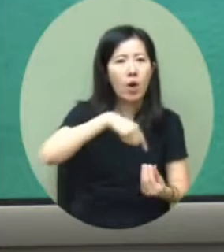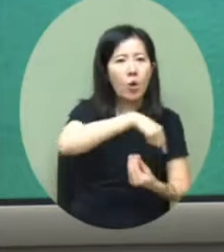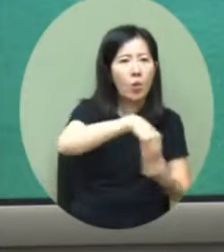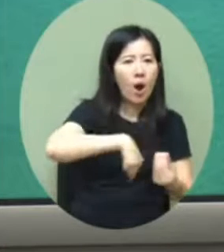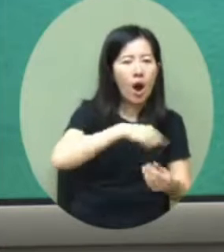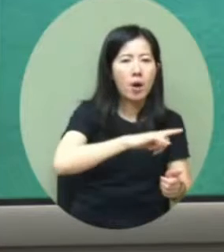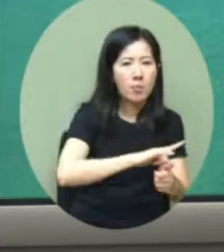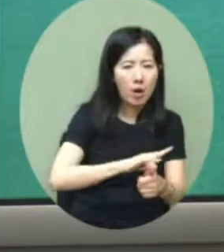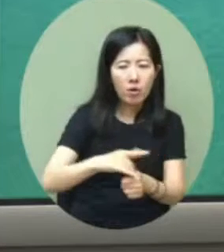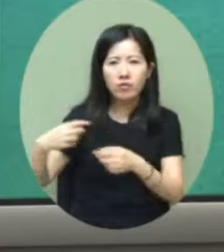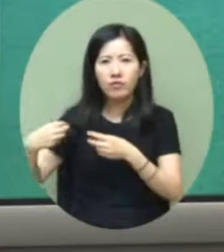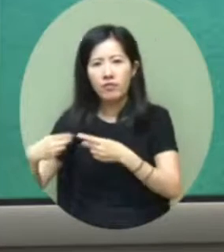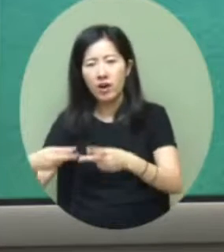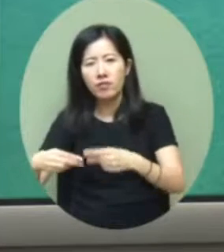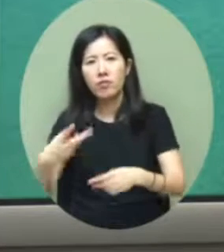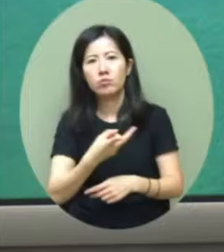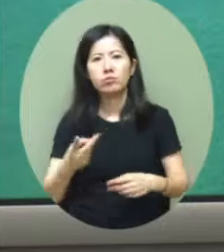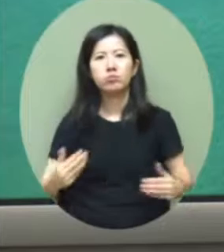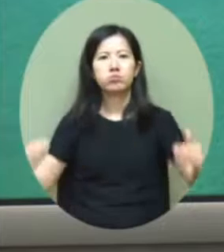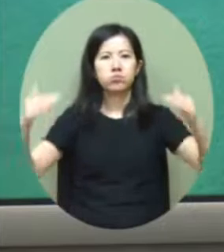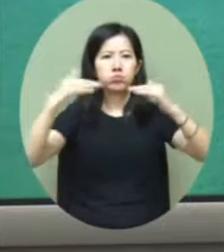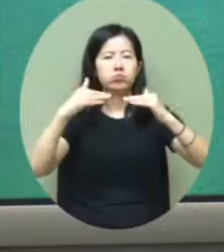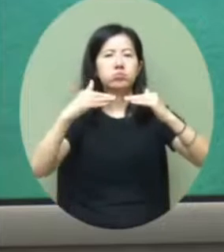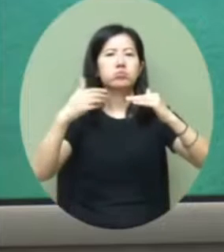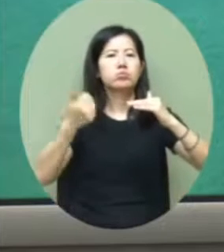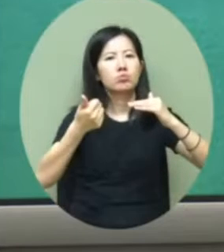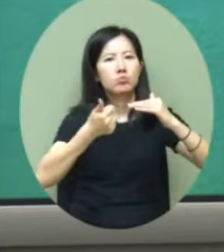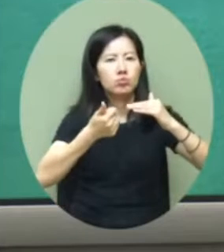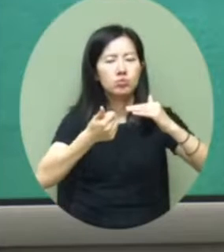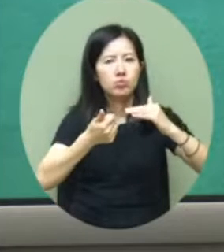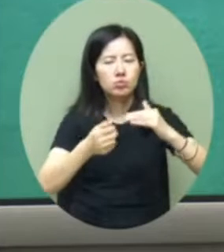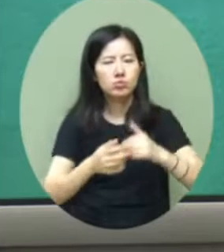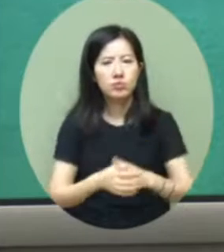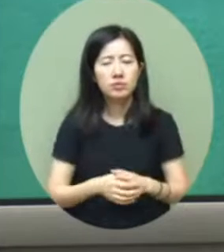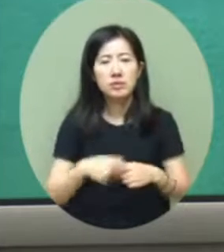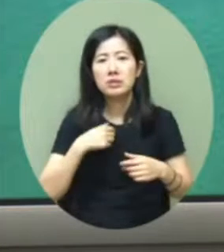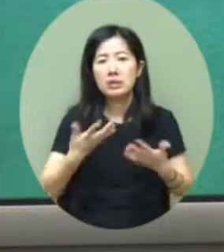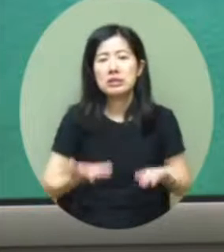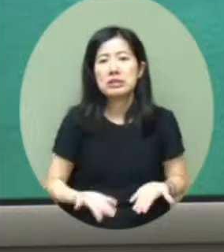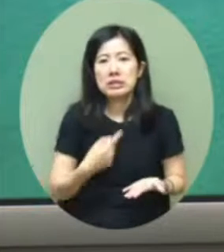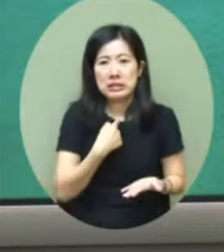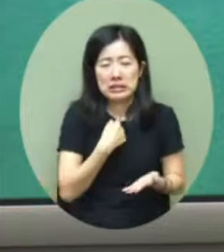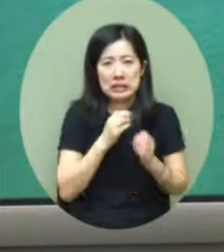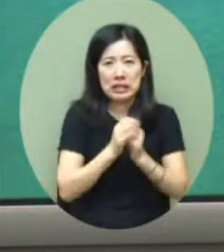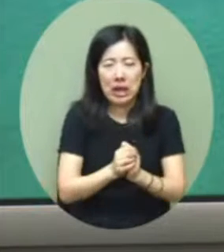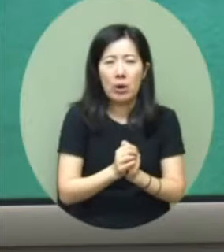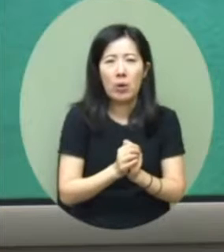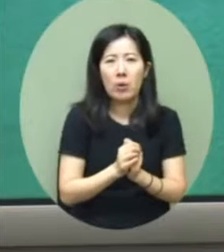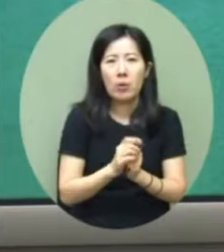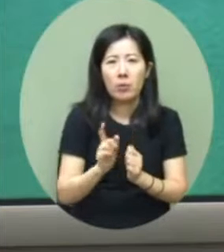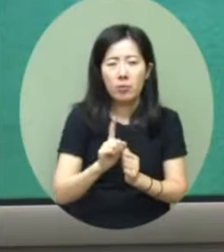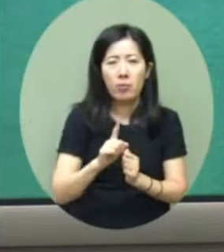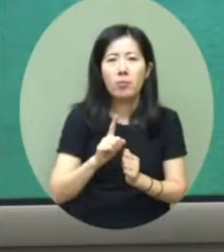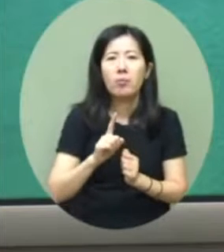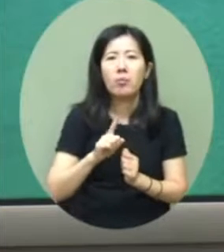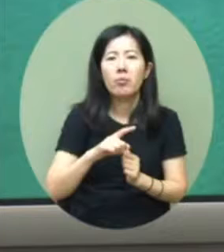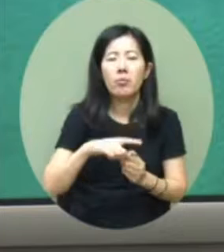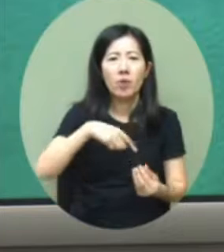There needs to be a balance. In the past, we have struck a balance between the